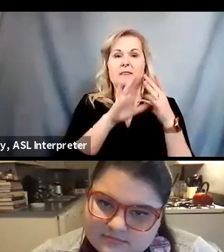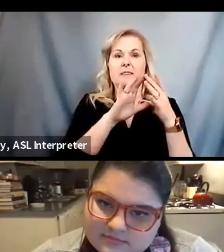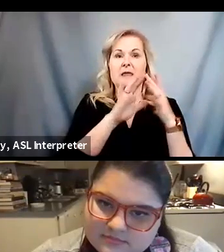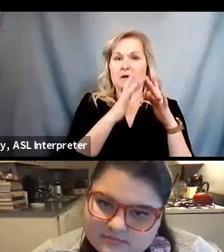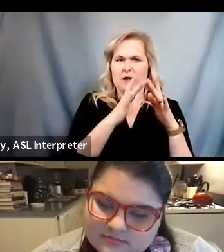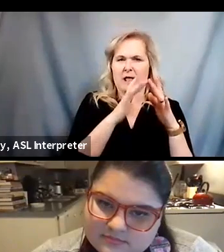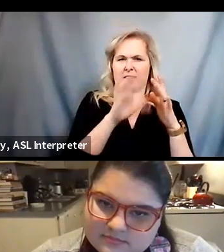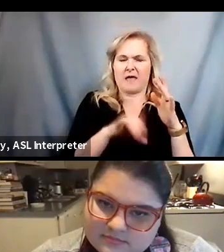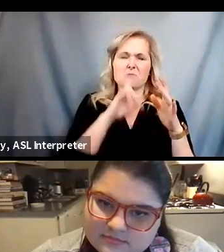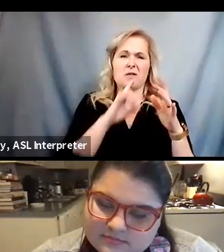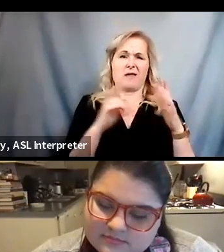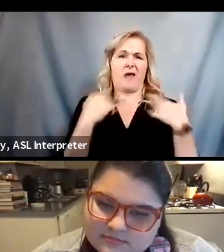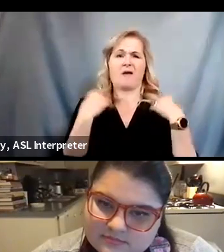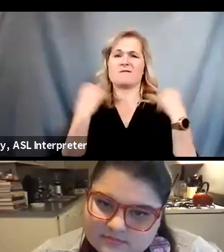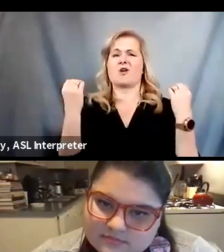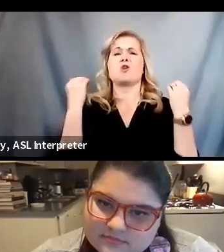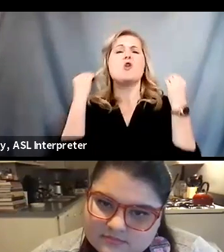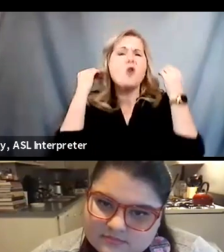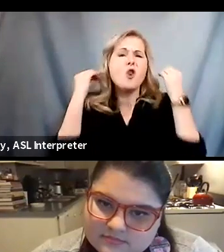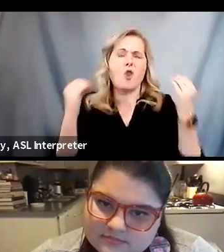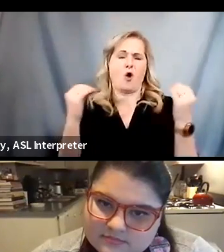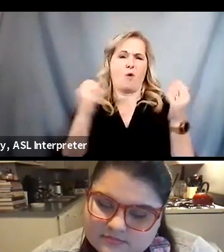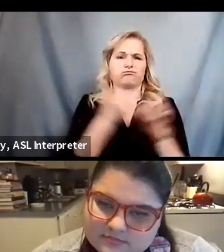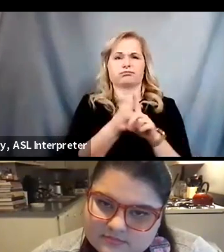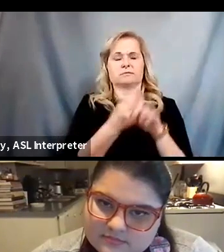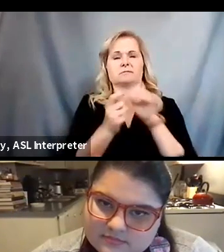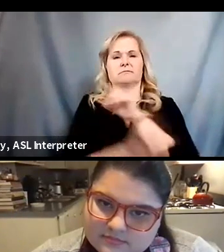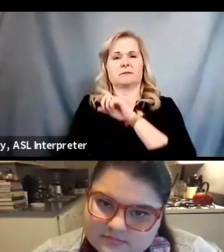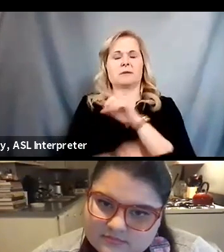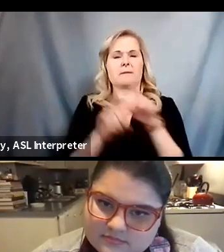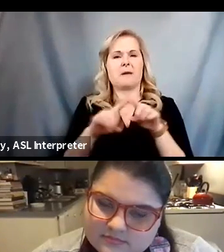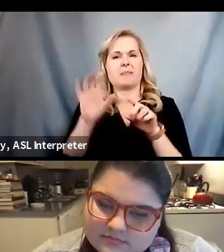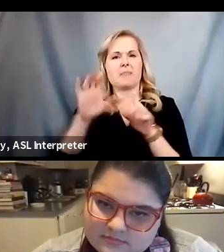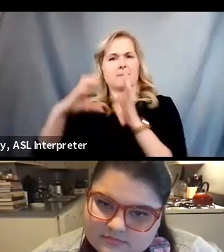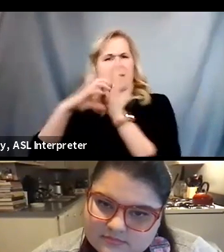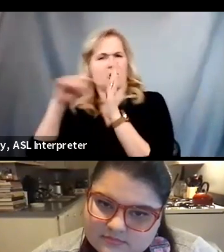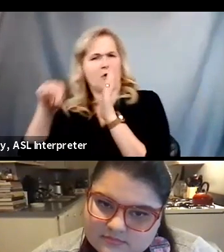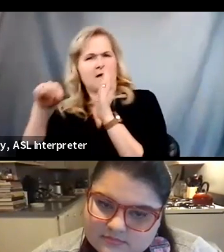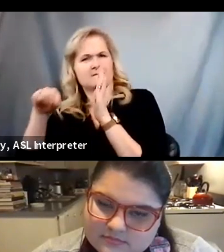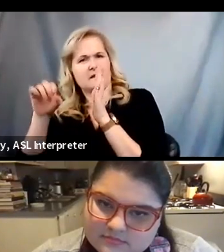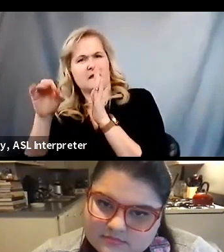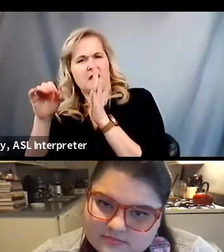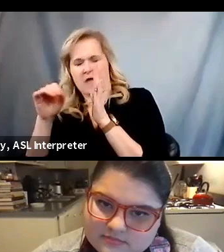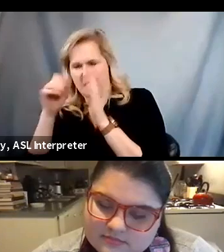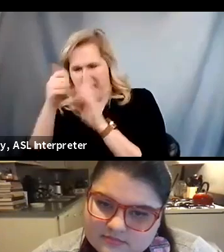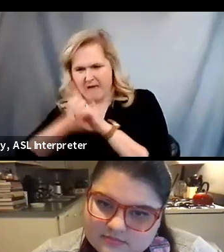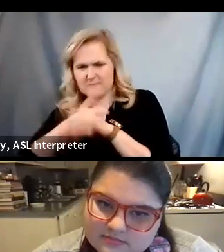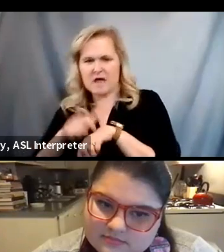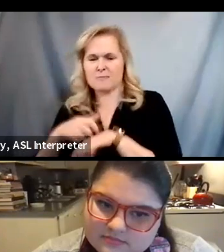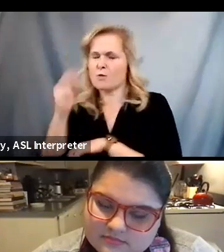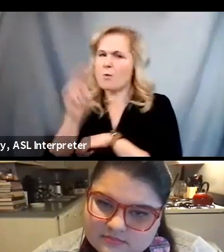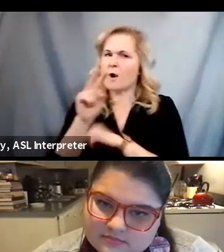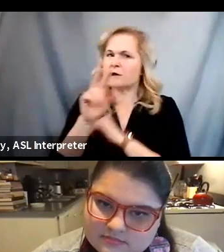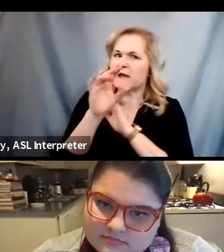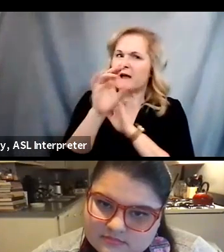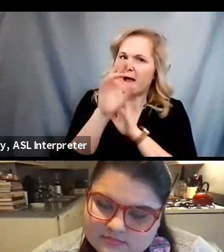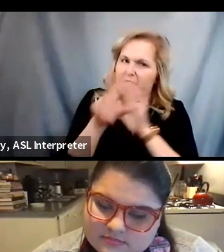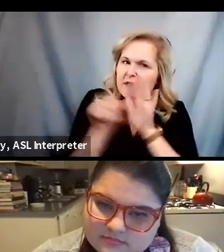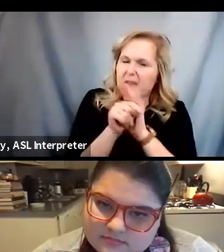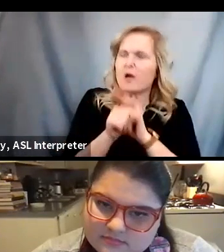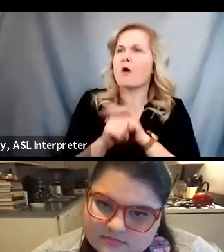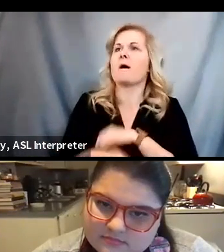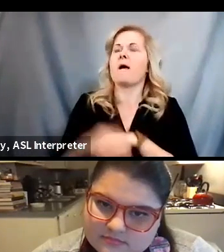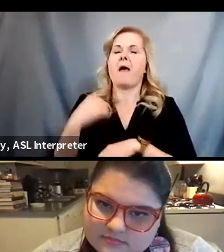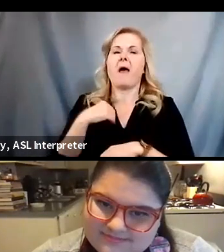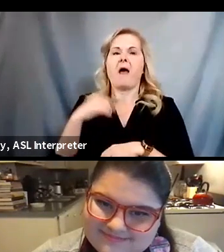mostly inconsequential. But as kind of that paragraph demonstrated, like every time we watch a video, every time we send a Google search, every time we send a tweet,